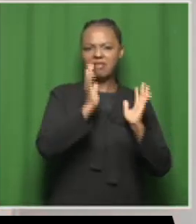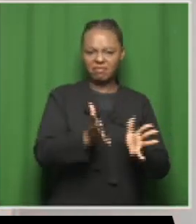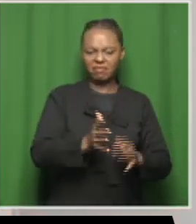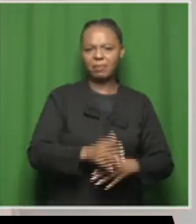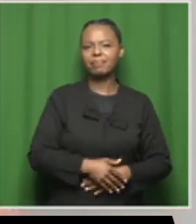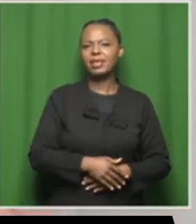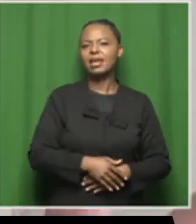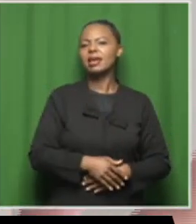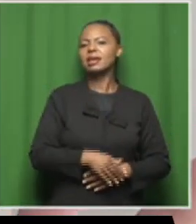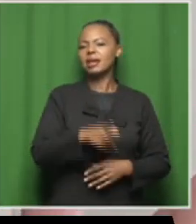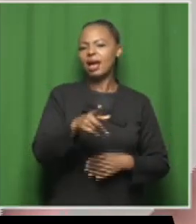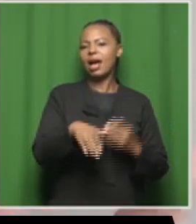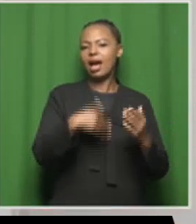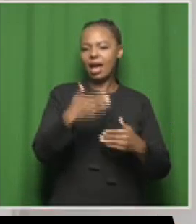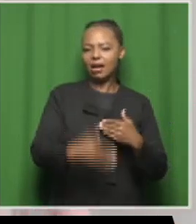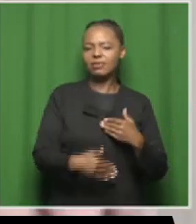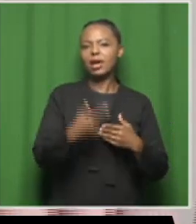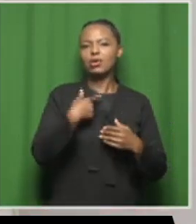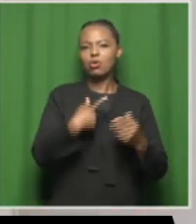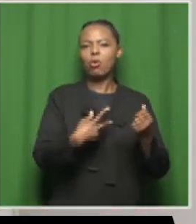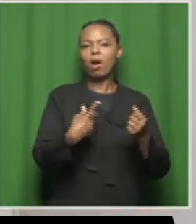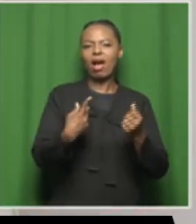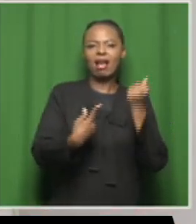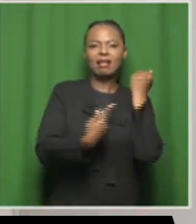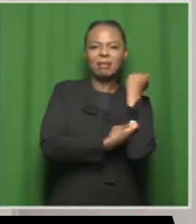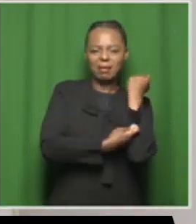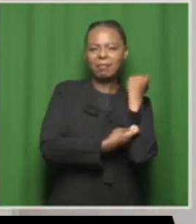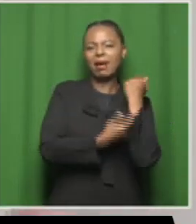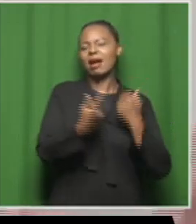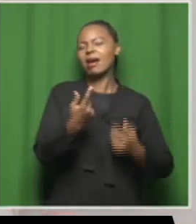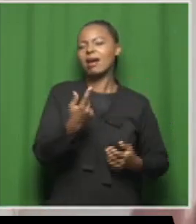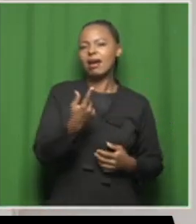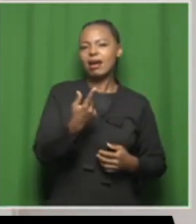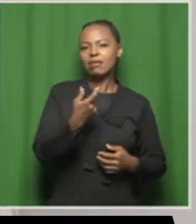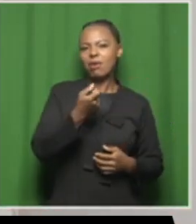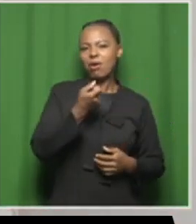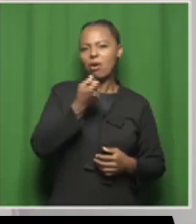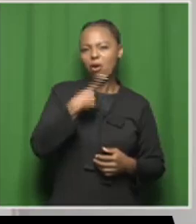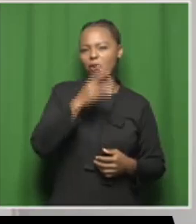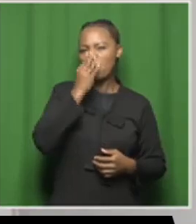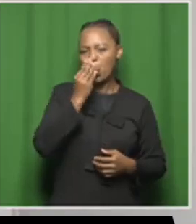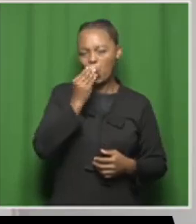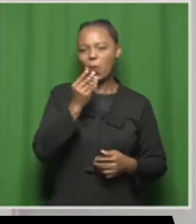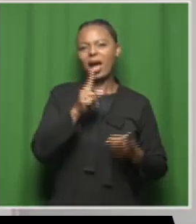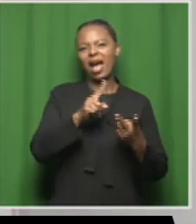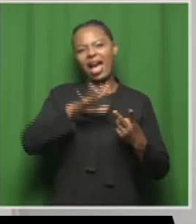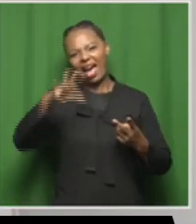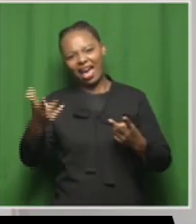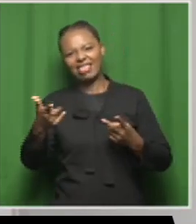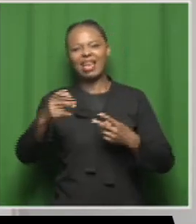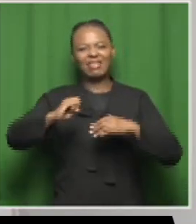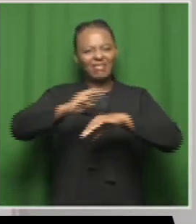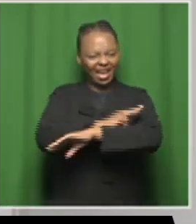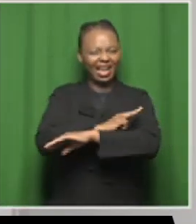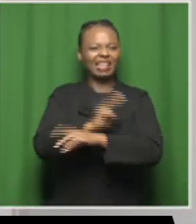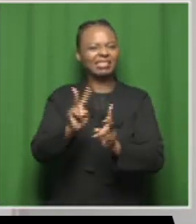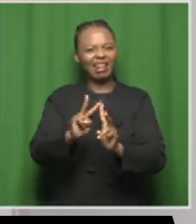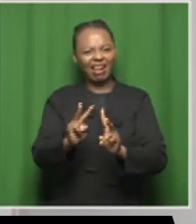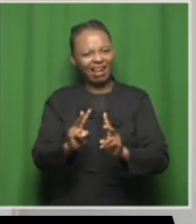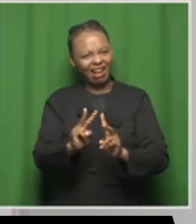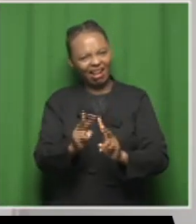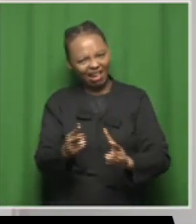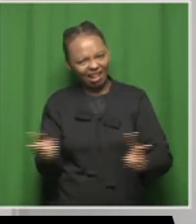little bit after the RSV, that's another virus, And we have already some population immunity in